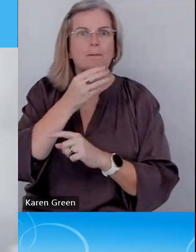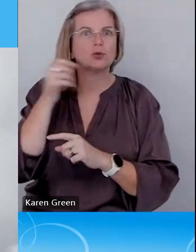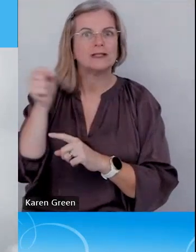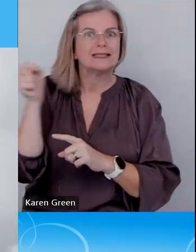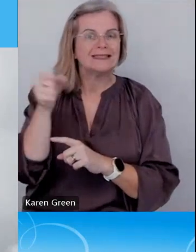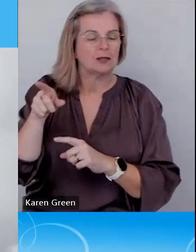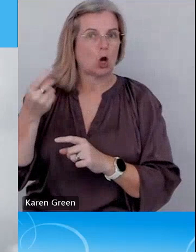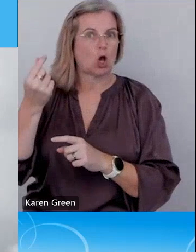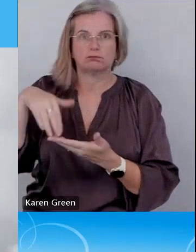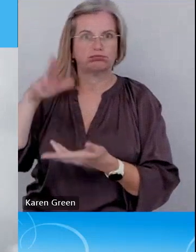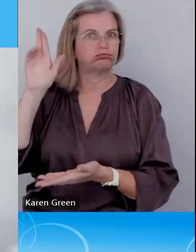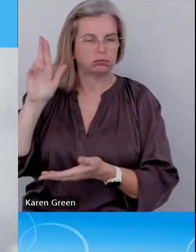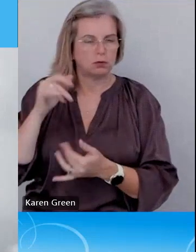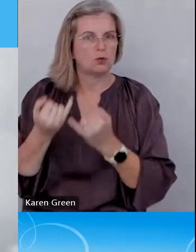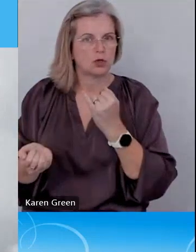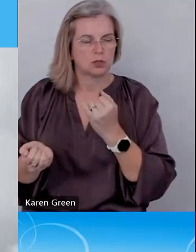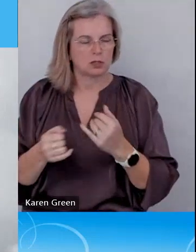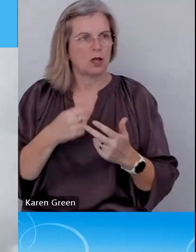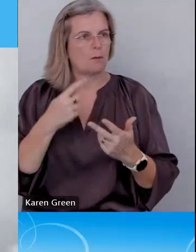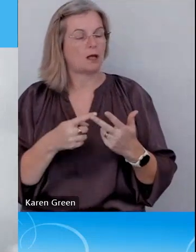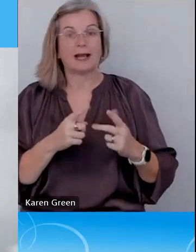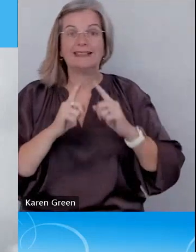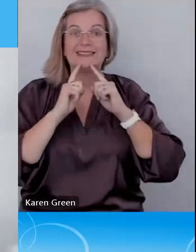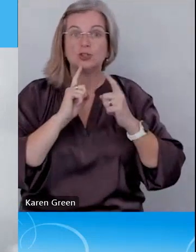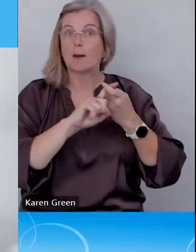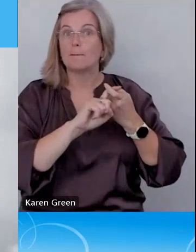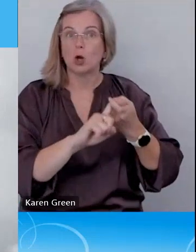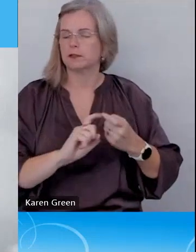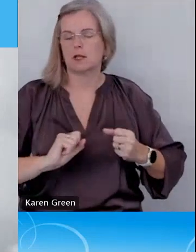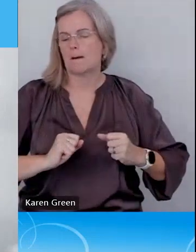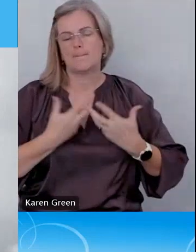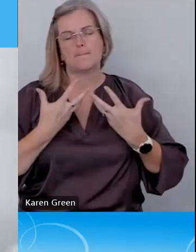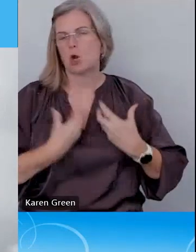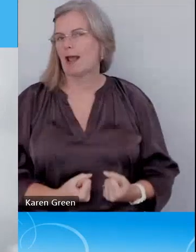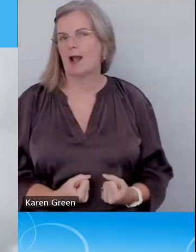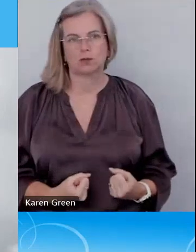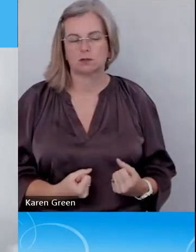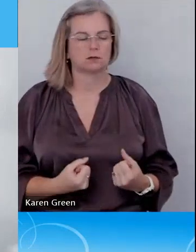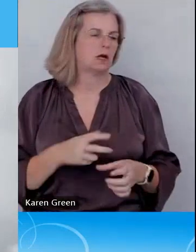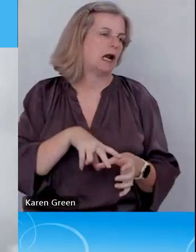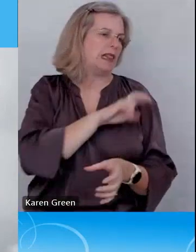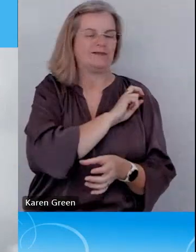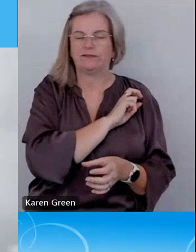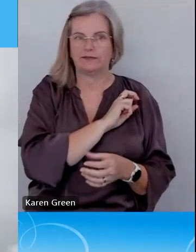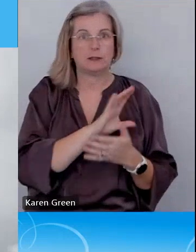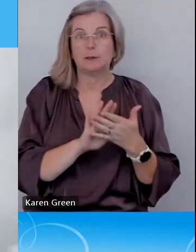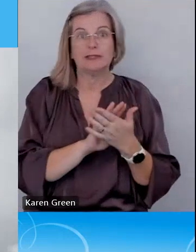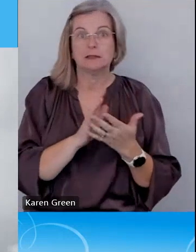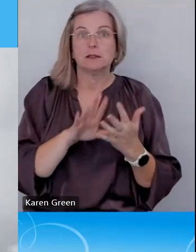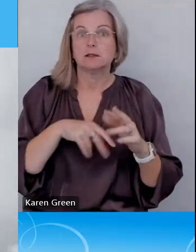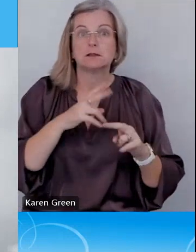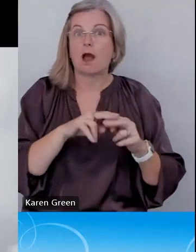healthcare as well, starts burning out. And then you lose more staff, and then that leads to worse staff retention